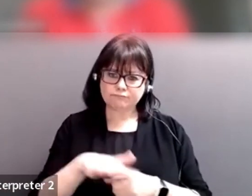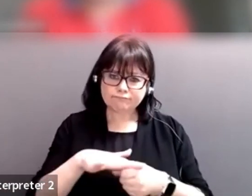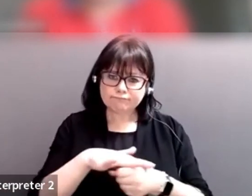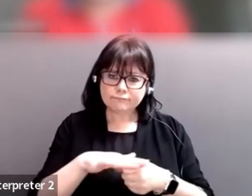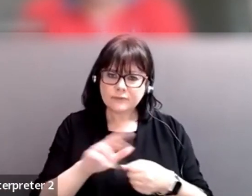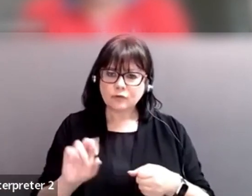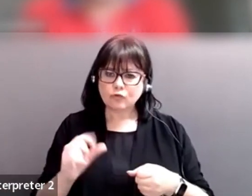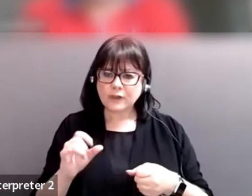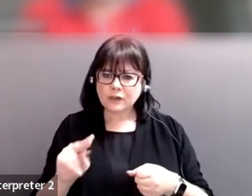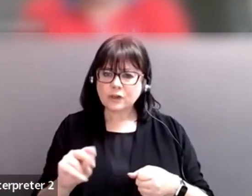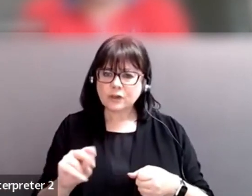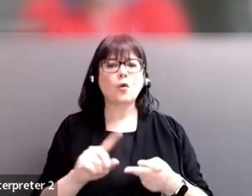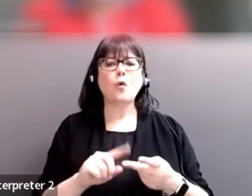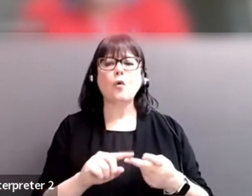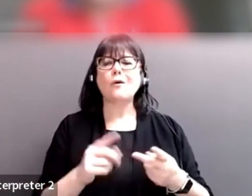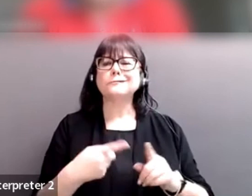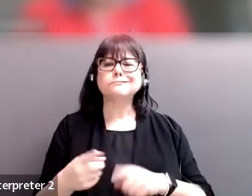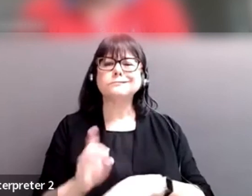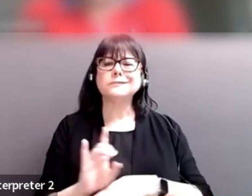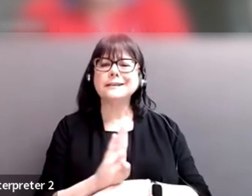to start selling to